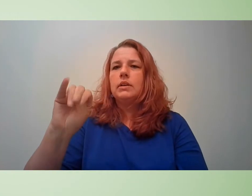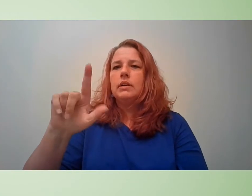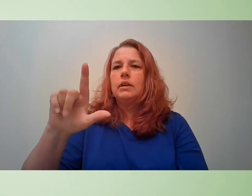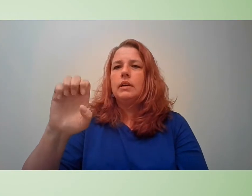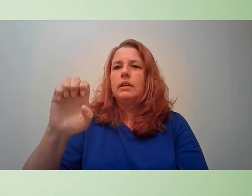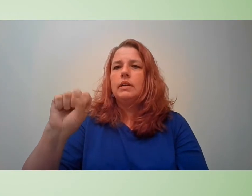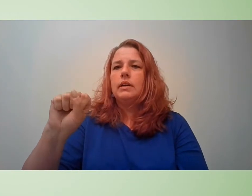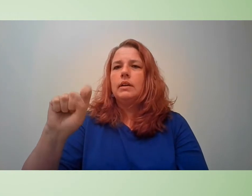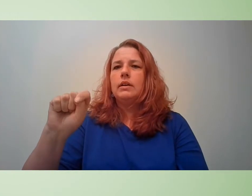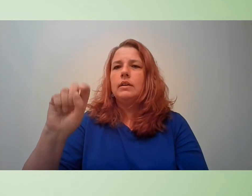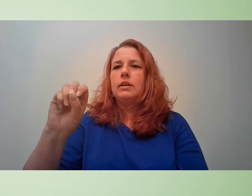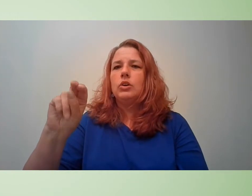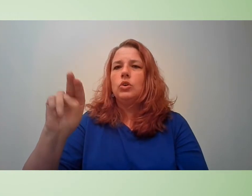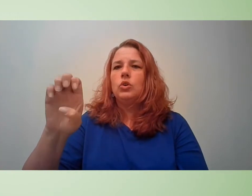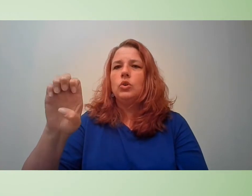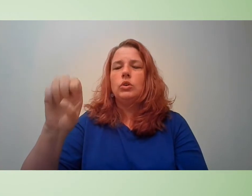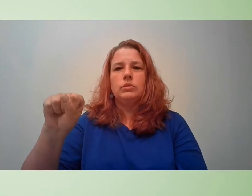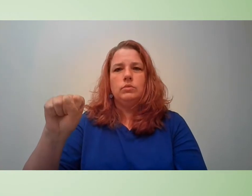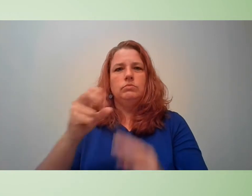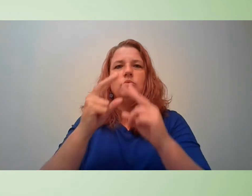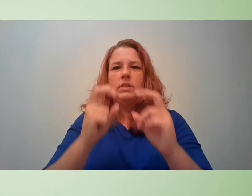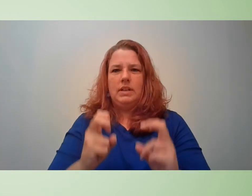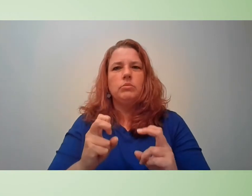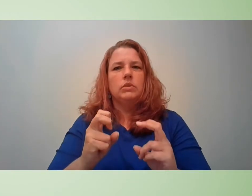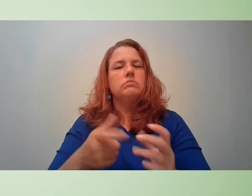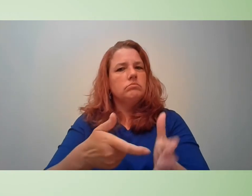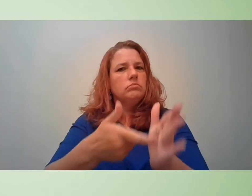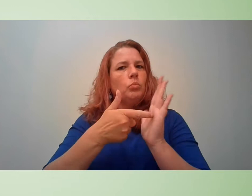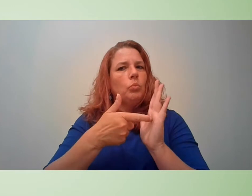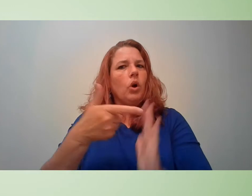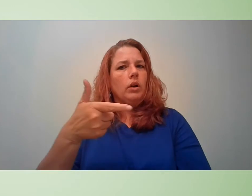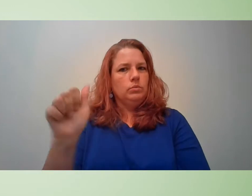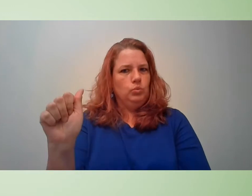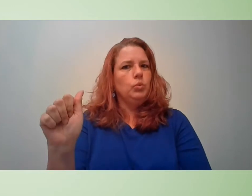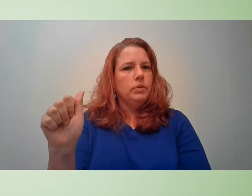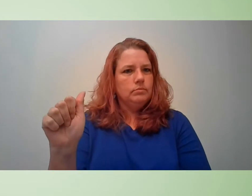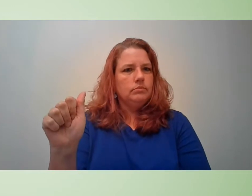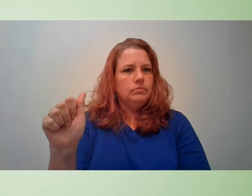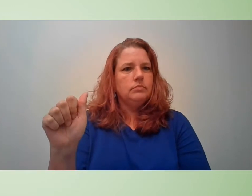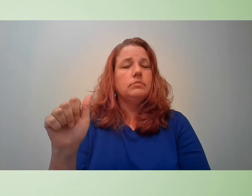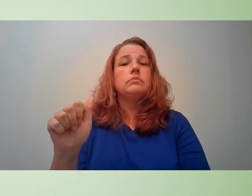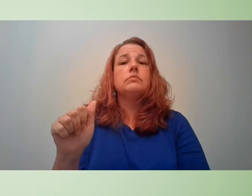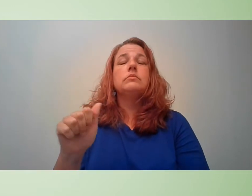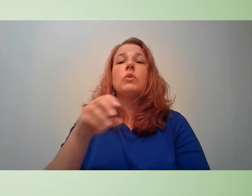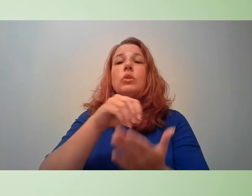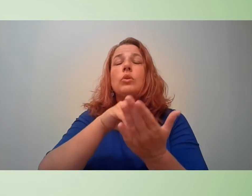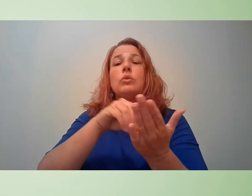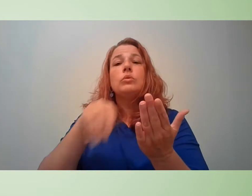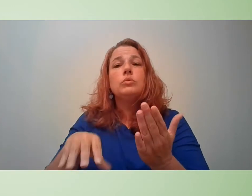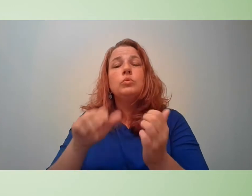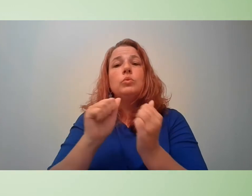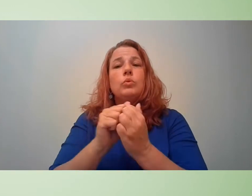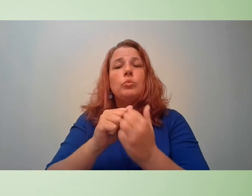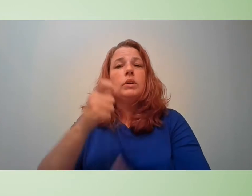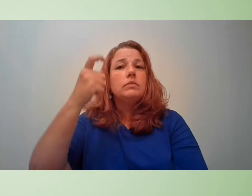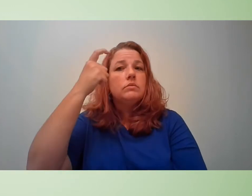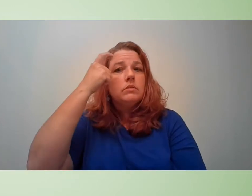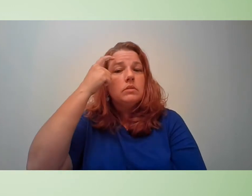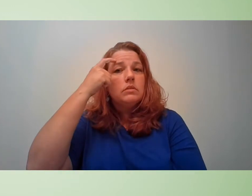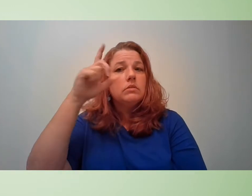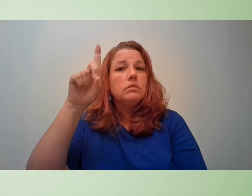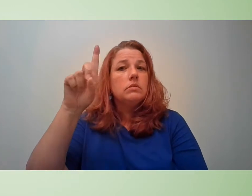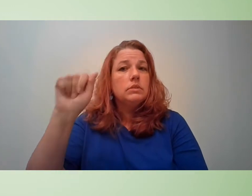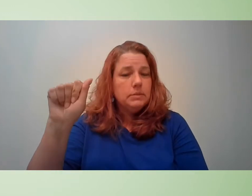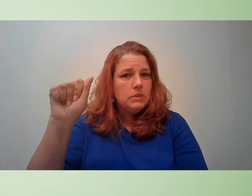cognitive disabilities take the Georgia Alternative Assessment, or GAA. Kindergartners take the GKIDS test.